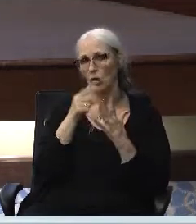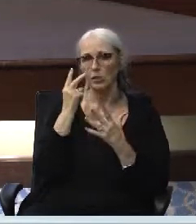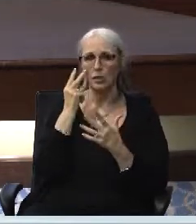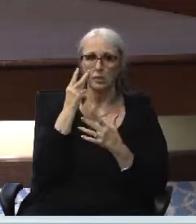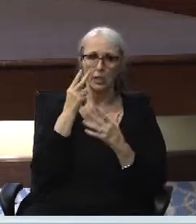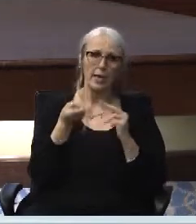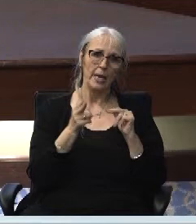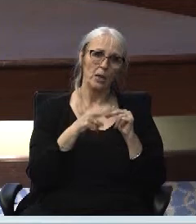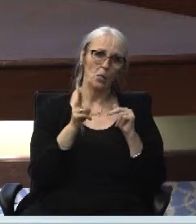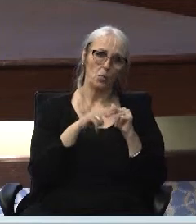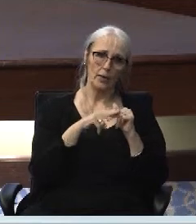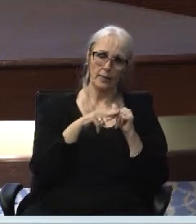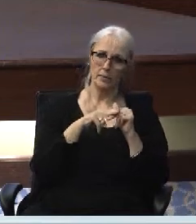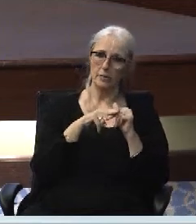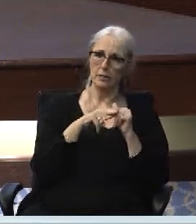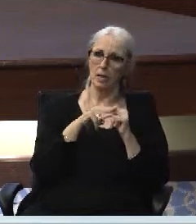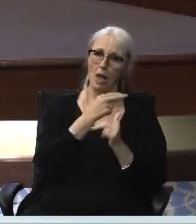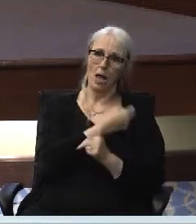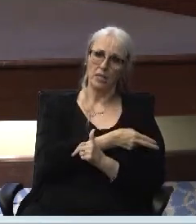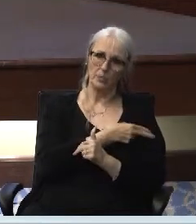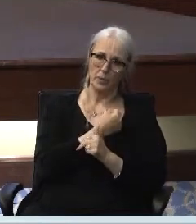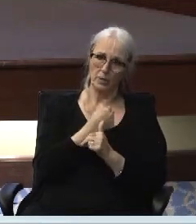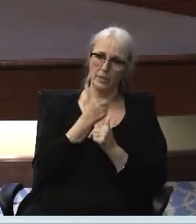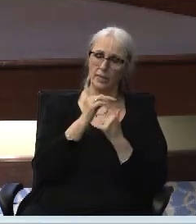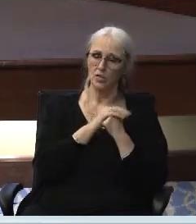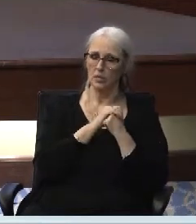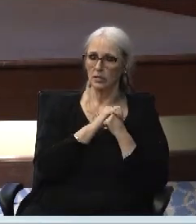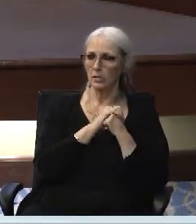an increased amount of hospitalizations.